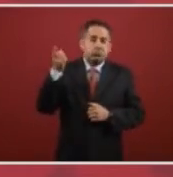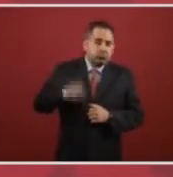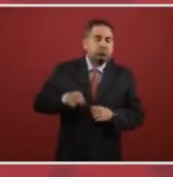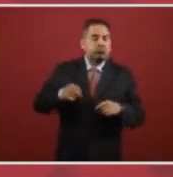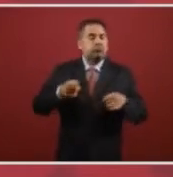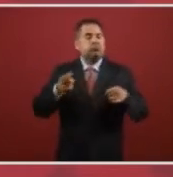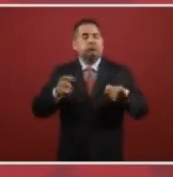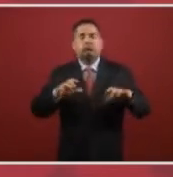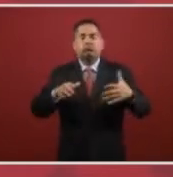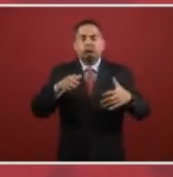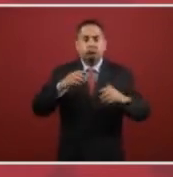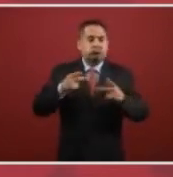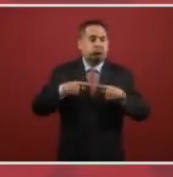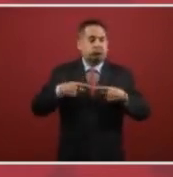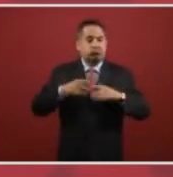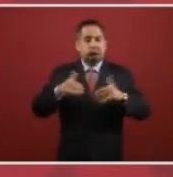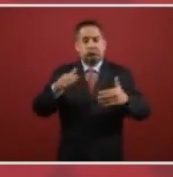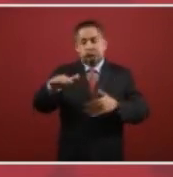They're the ones that